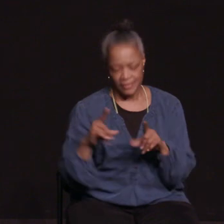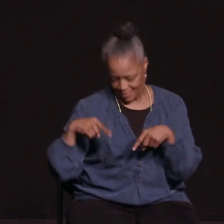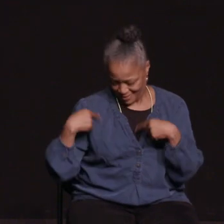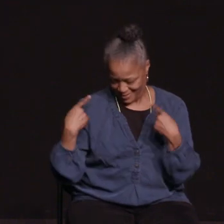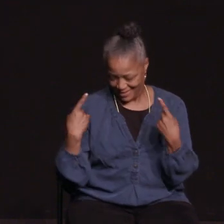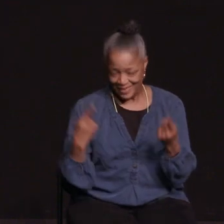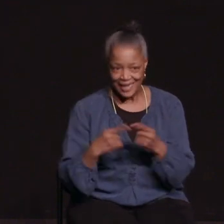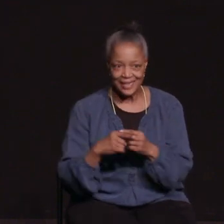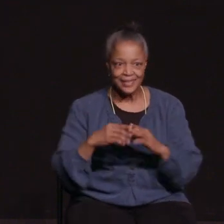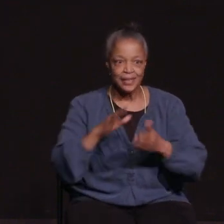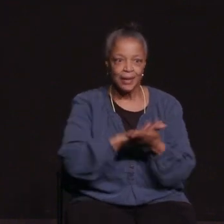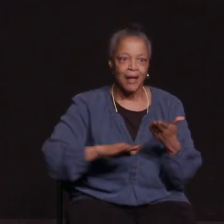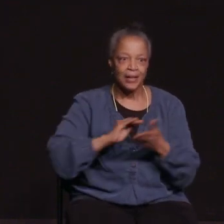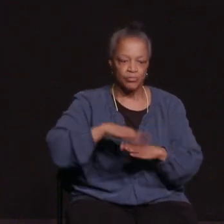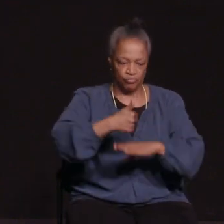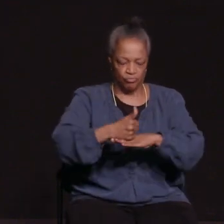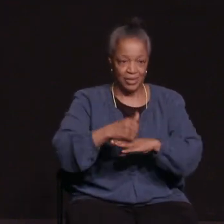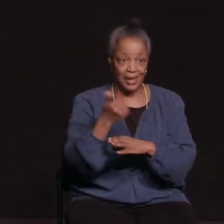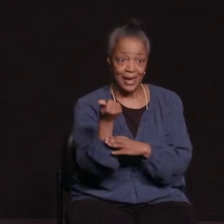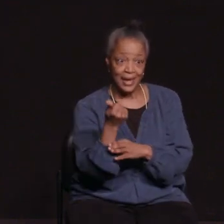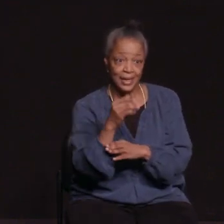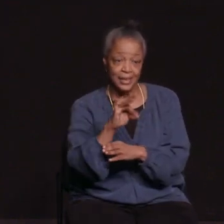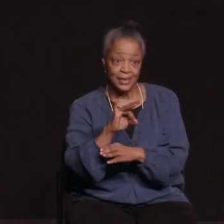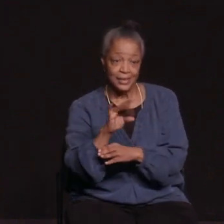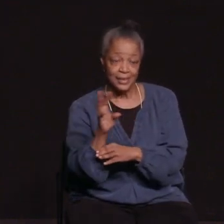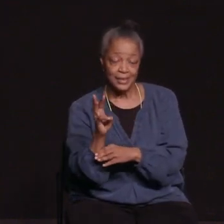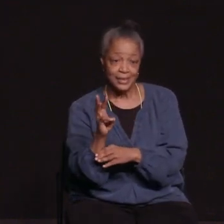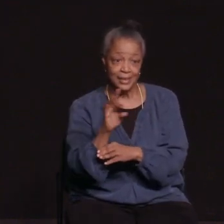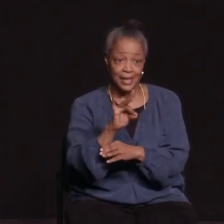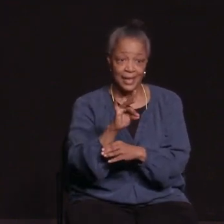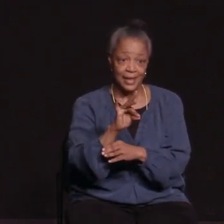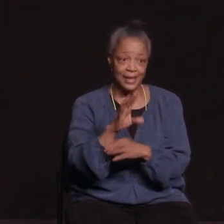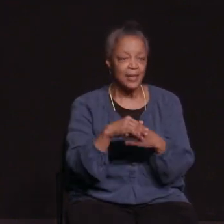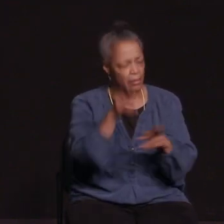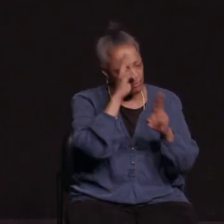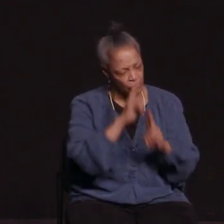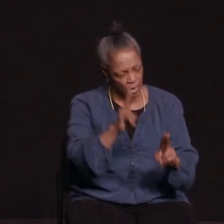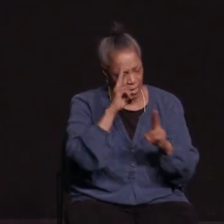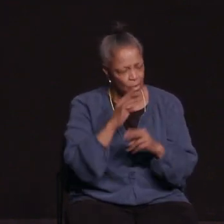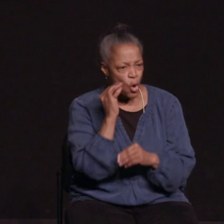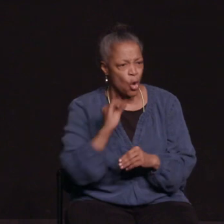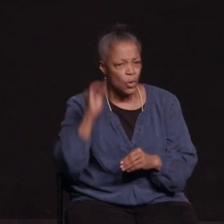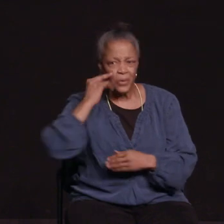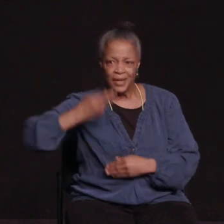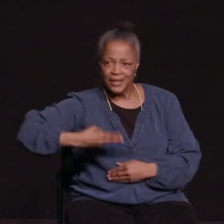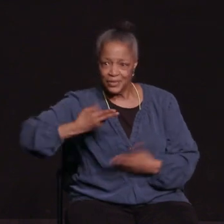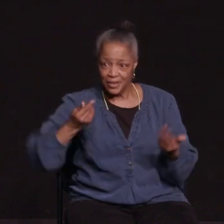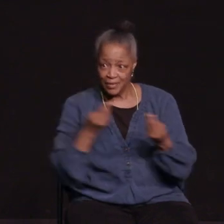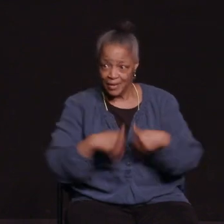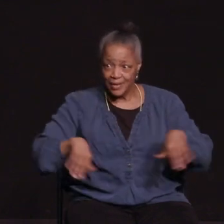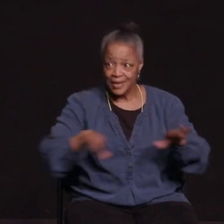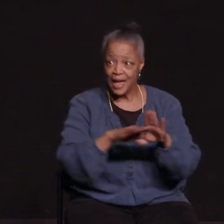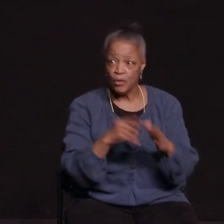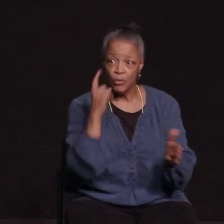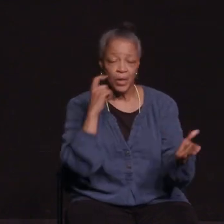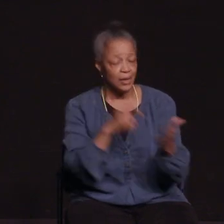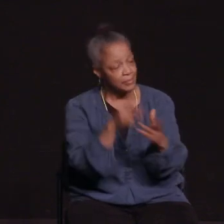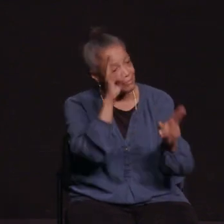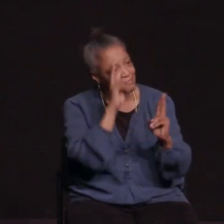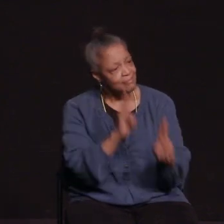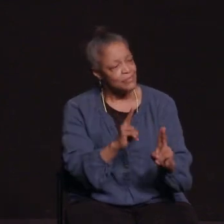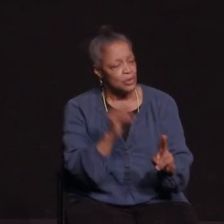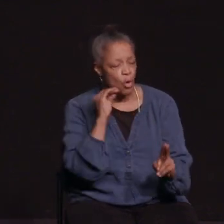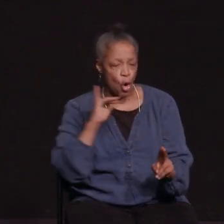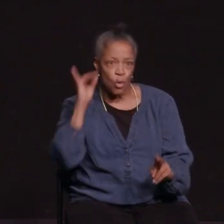institution's founding in 1868. In acknowledging the Ohlone history of this land, we acknowledge that the Ohlone people